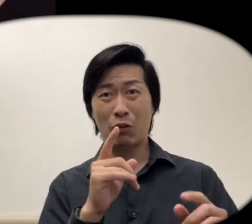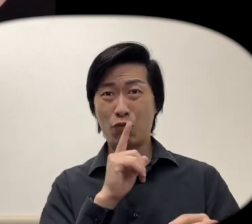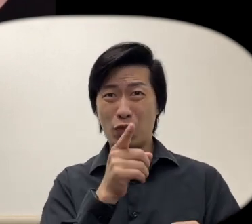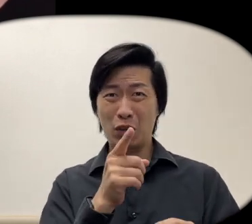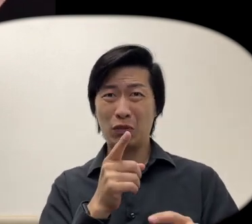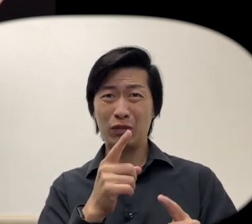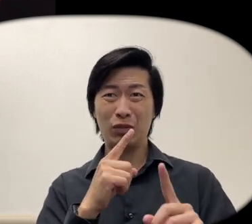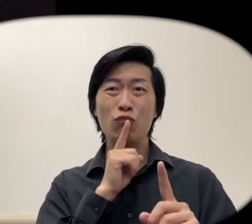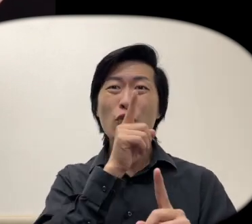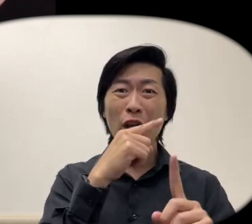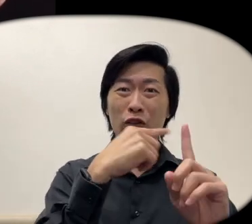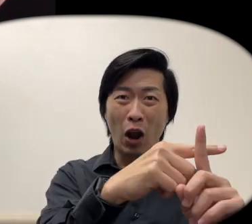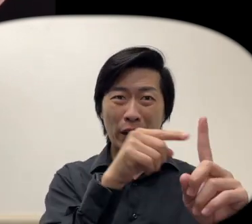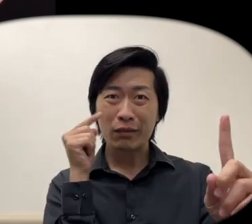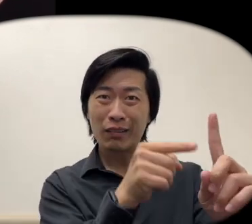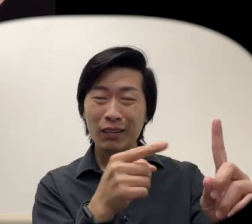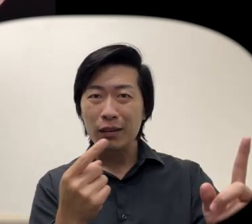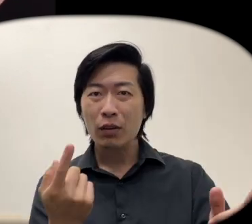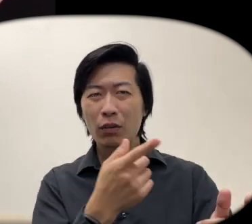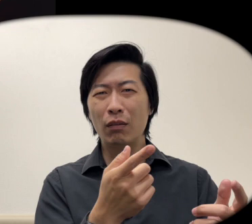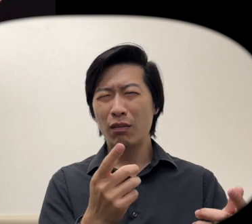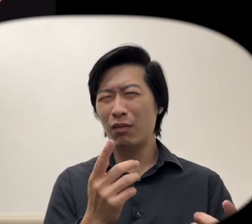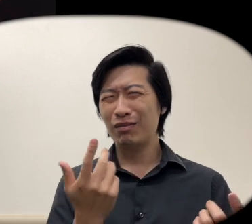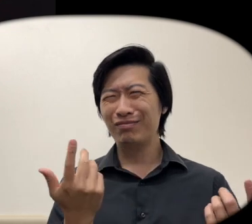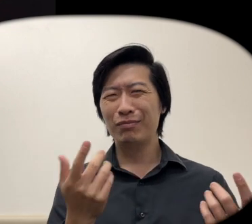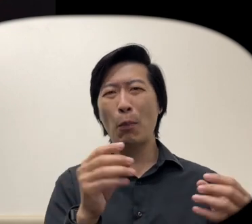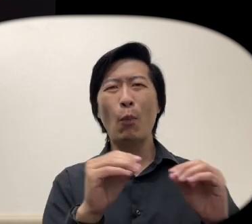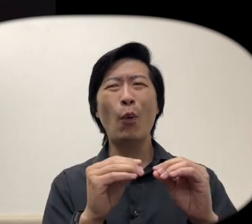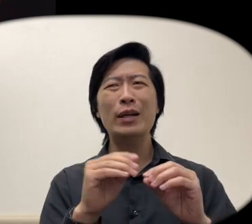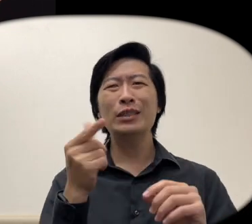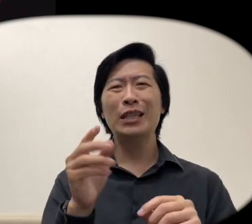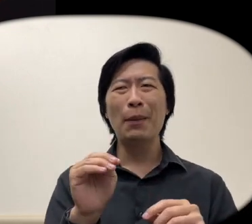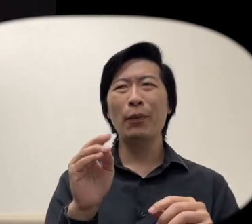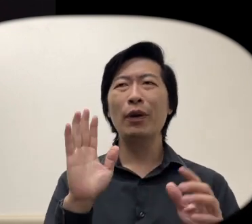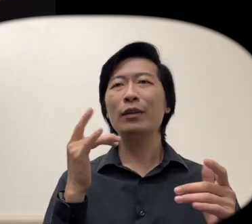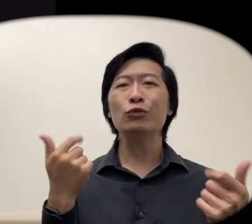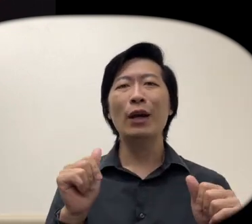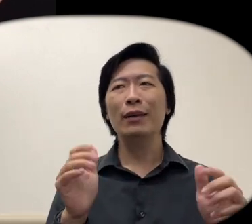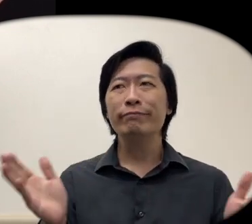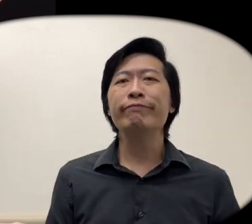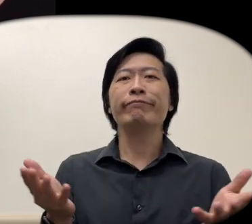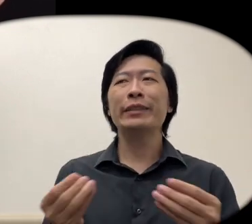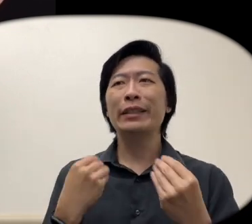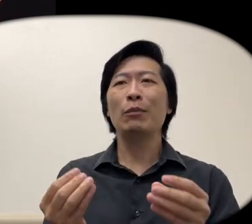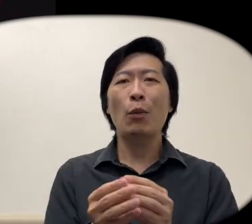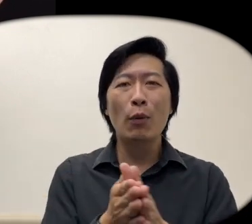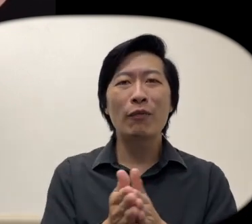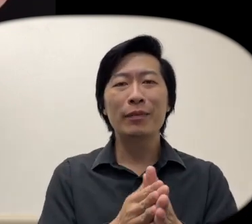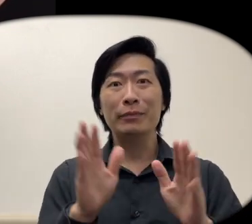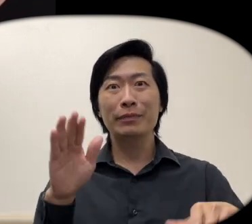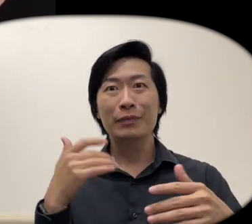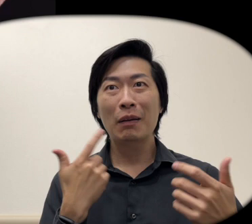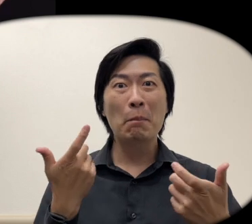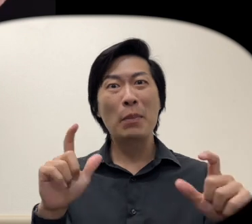going to come to play? Or is this more GM trying to rally the troops and say, hey, we have these huge goals. It's okay if we